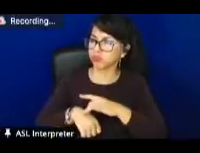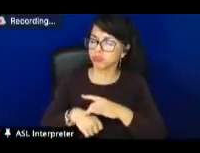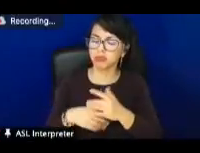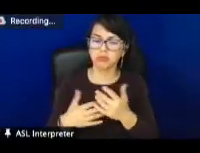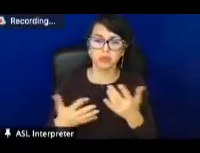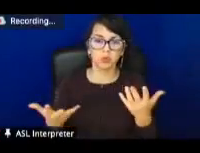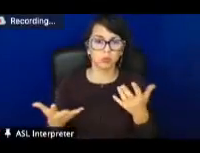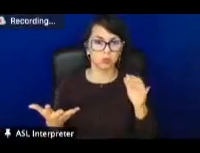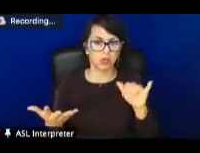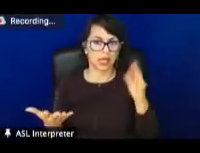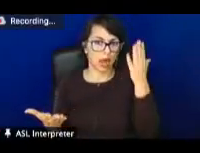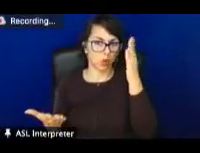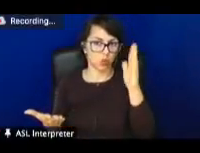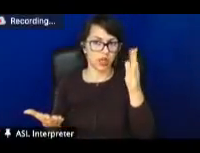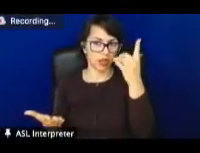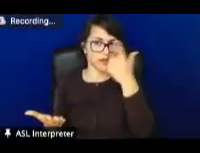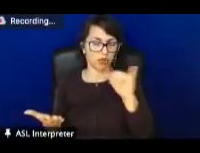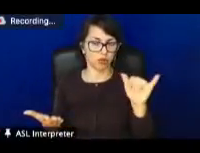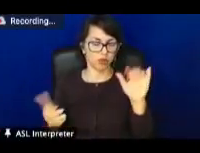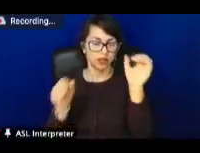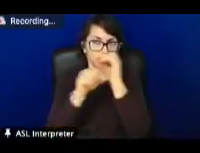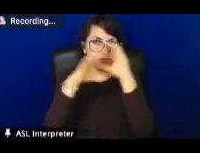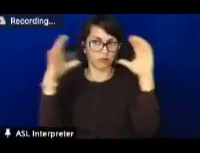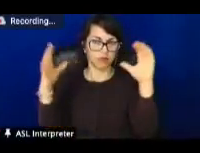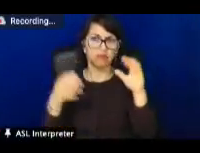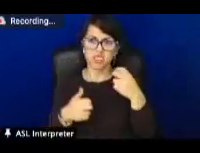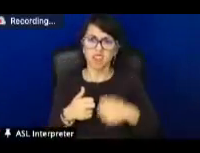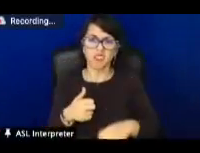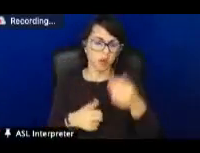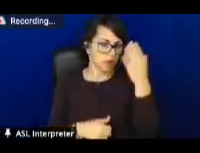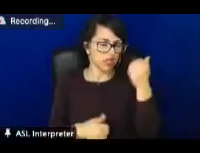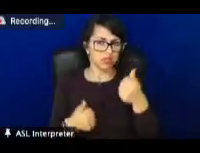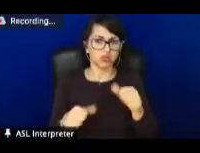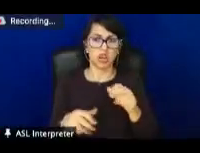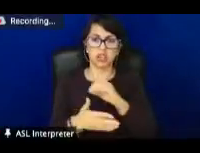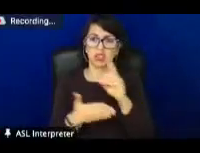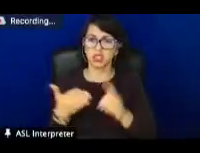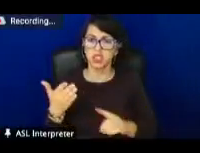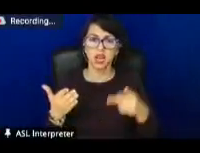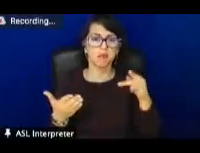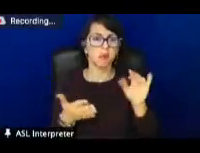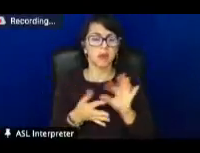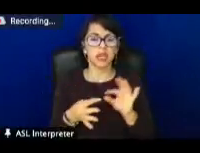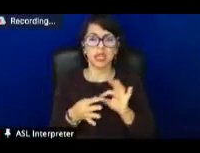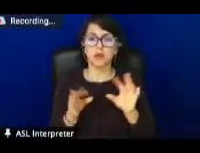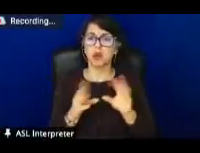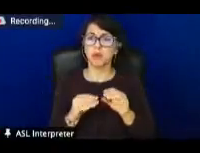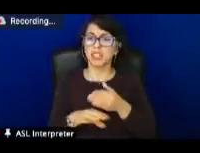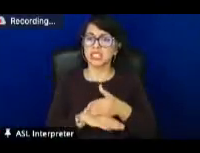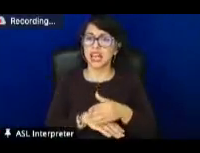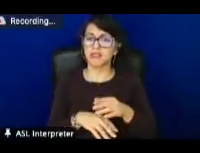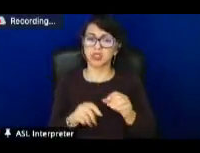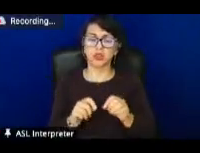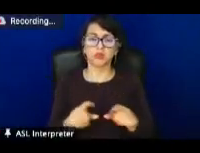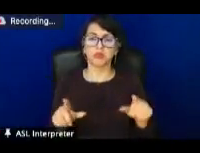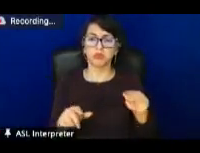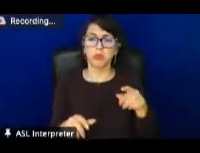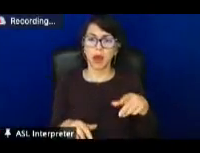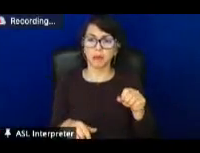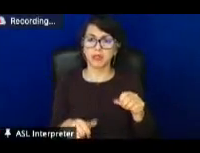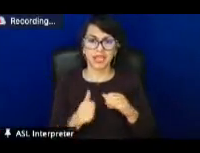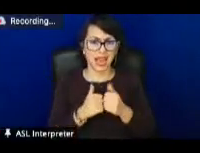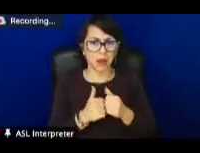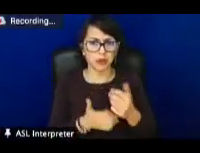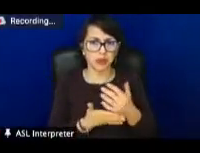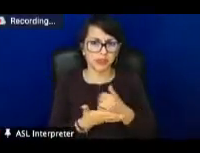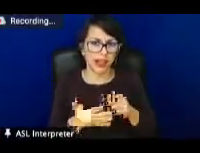us to try to design those public input meetings after the maps, or to take input on those maps.